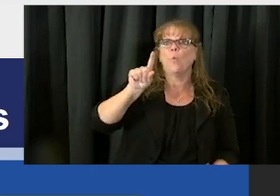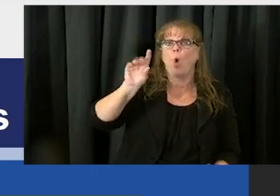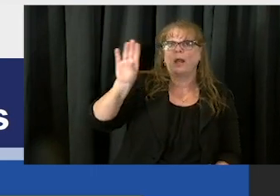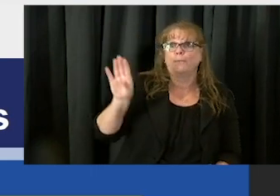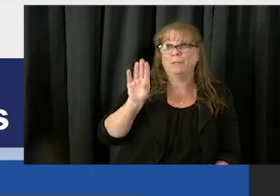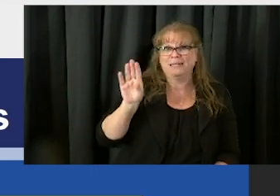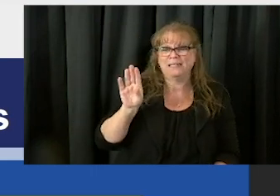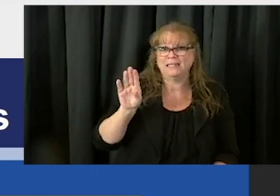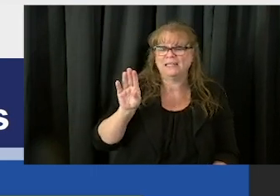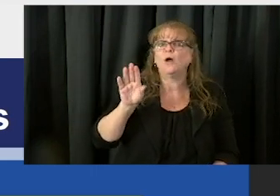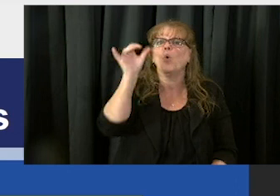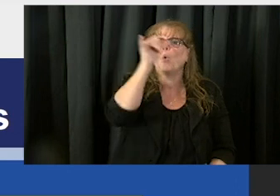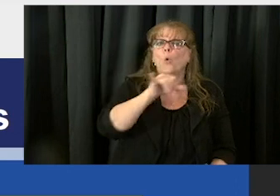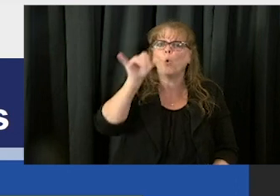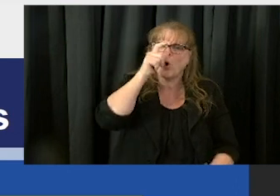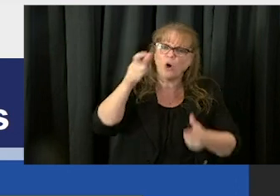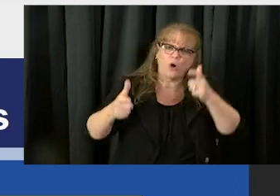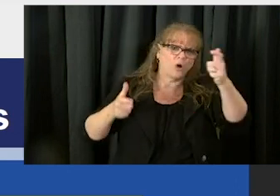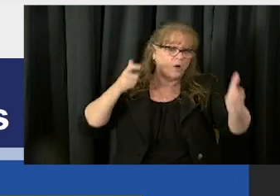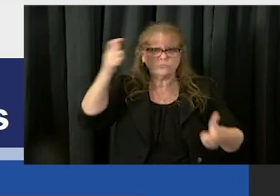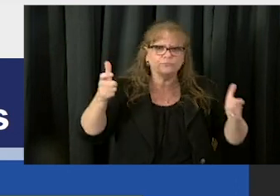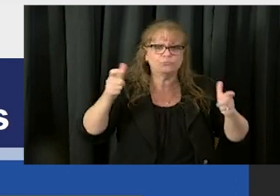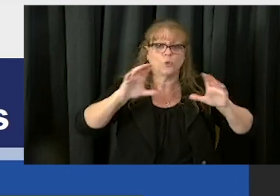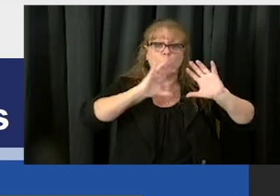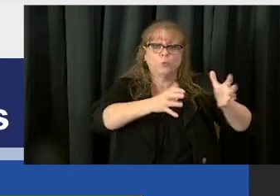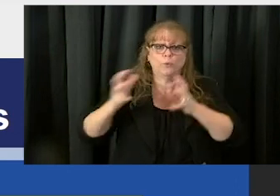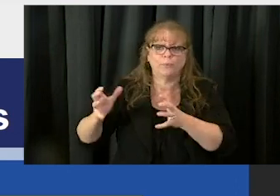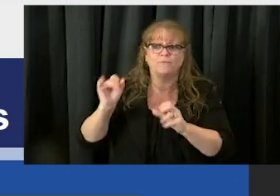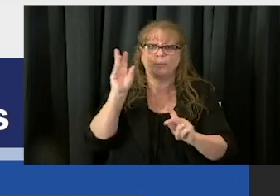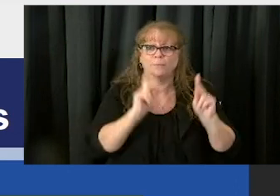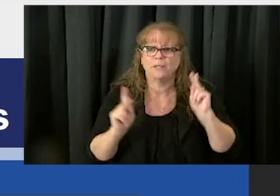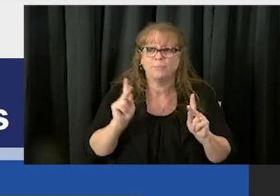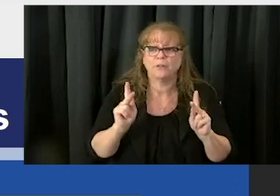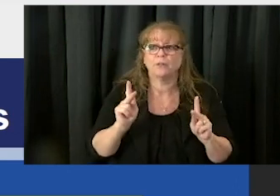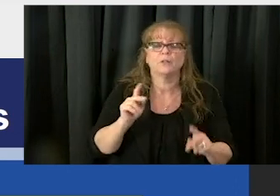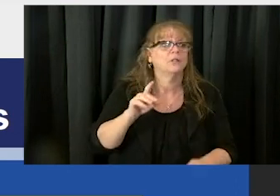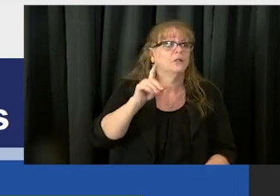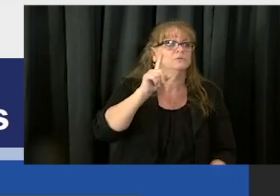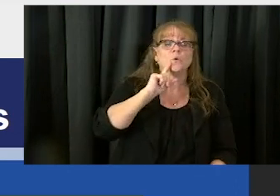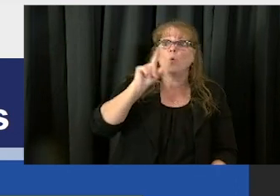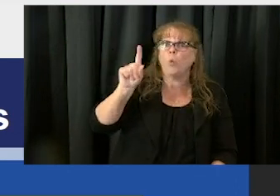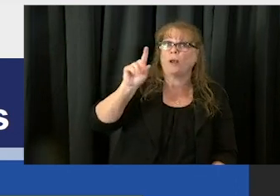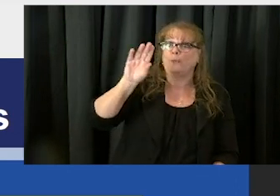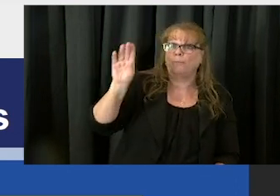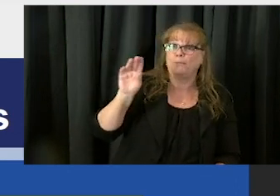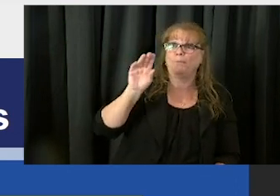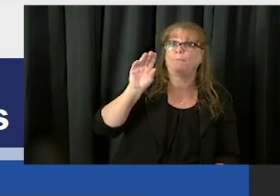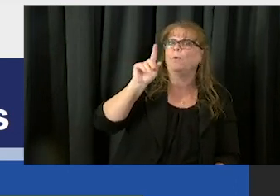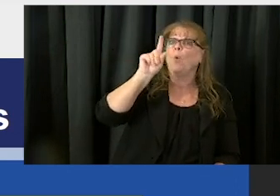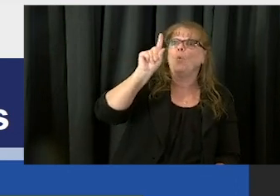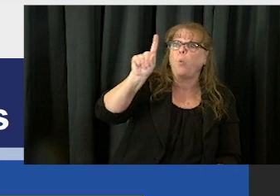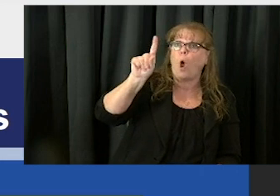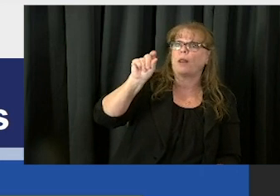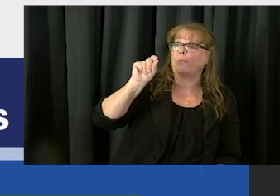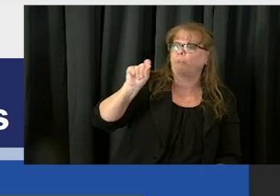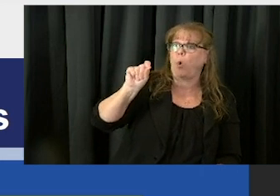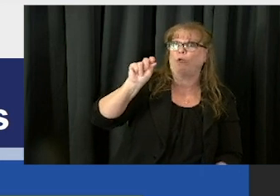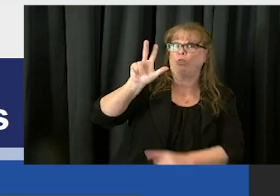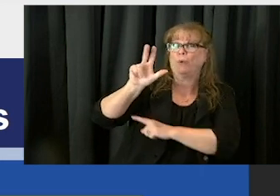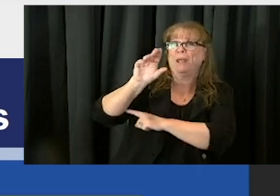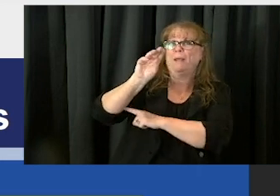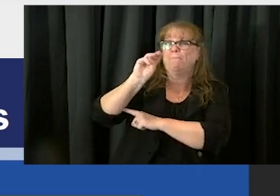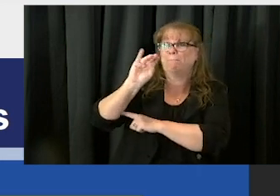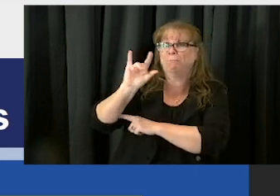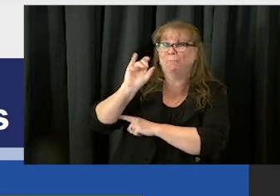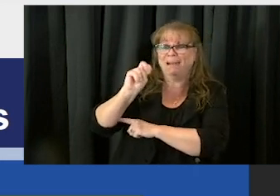right? 125,000 moderate risk healthcare workers, first responders, 562,000 Coloradans age